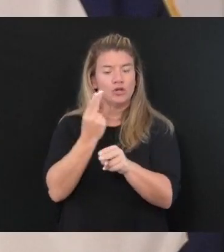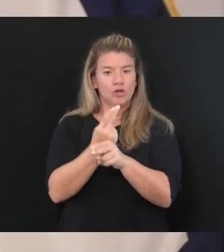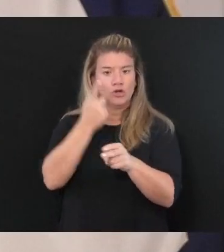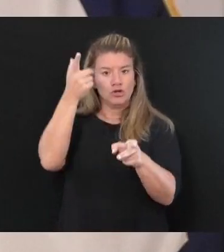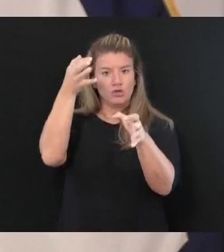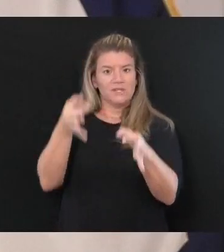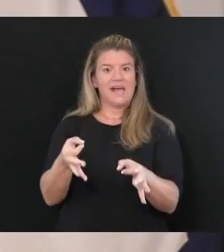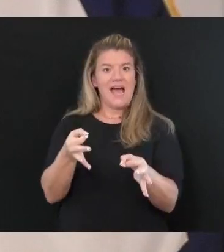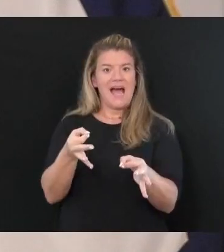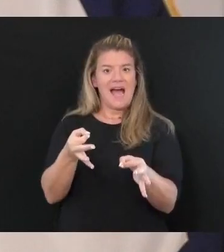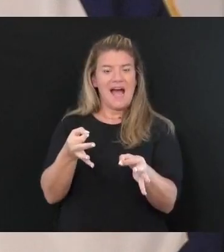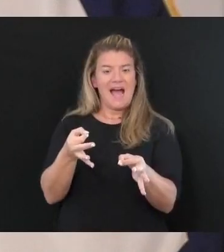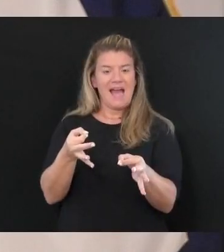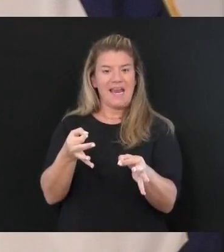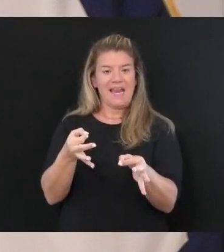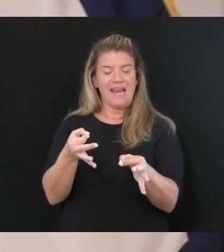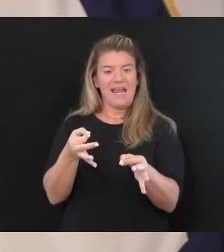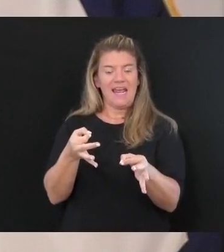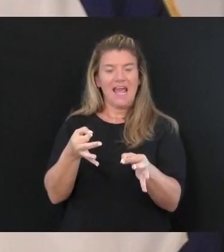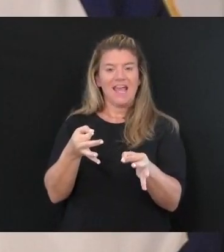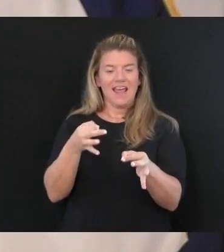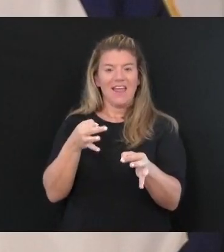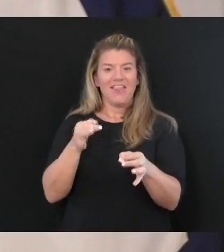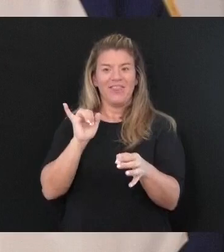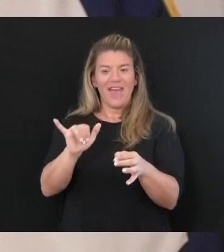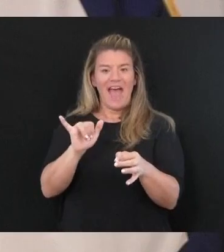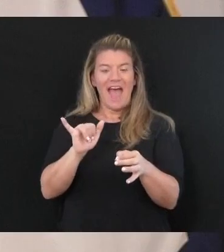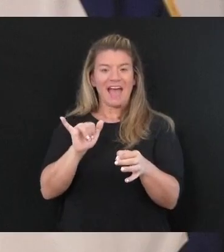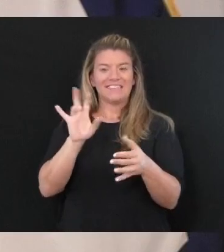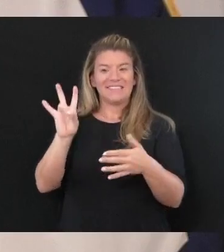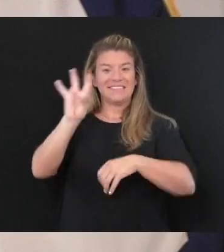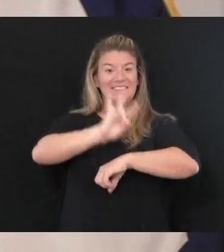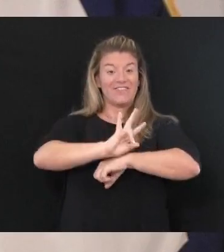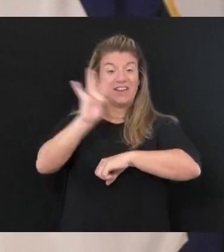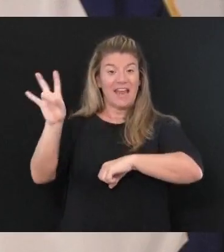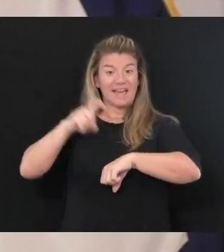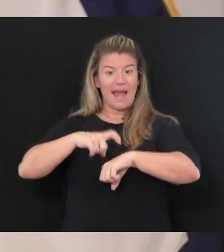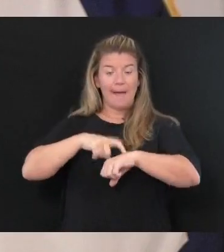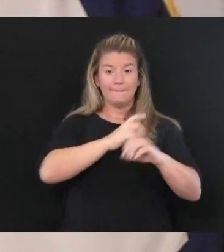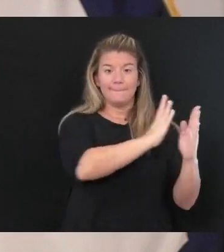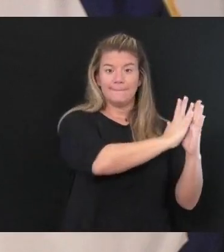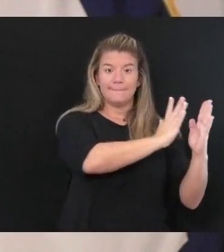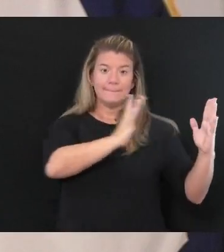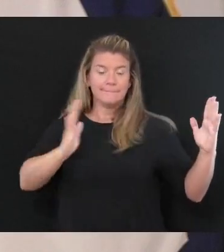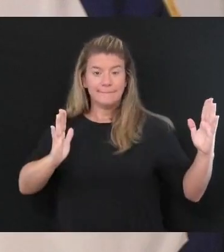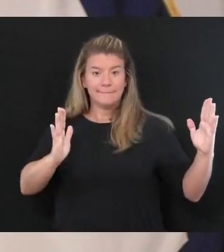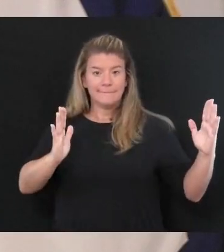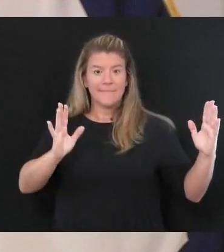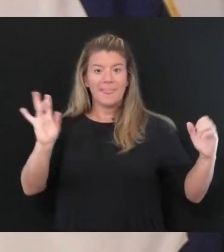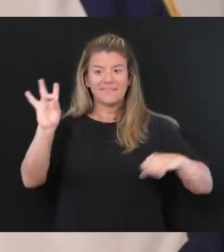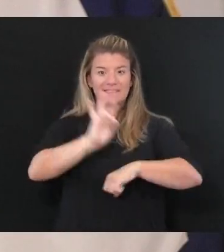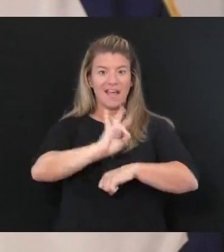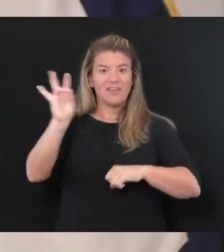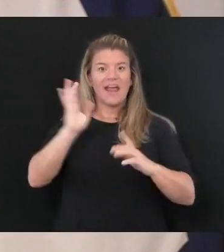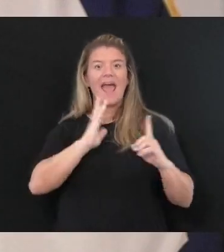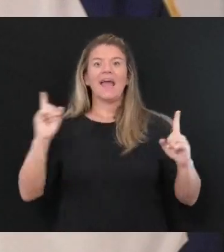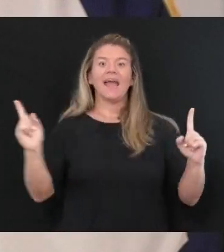dictate and to rule over the next 7-day period. So